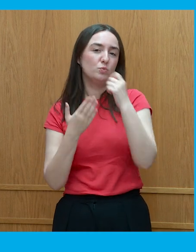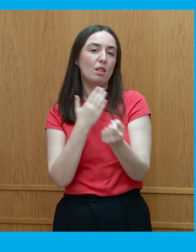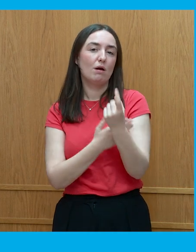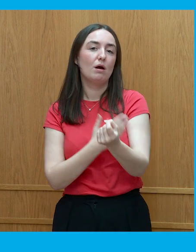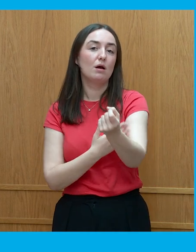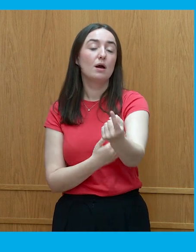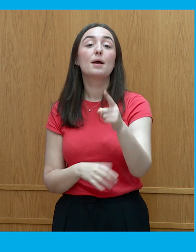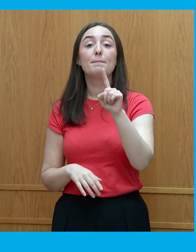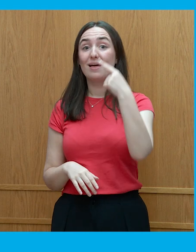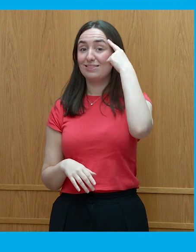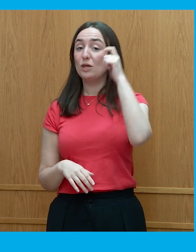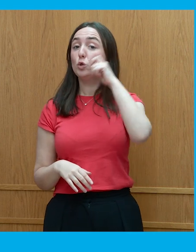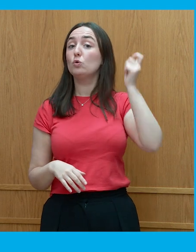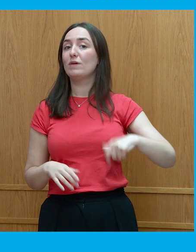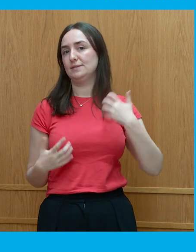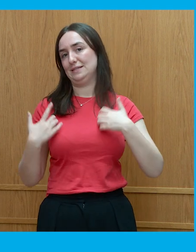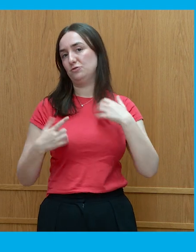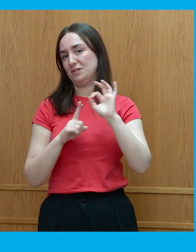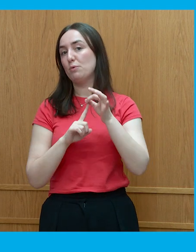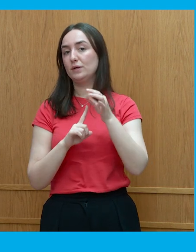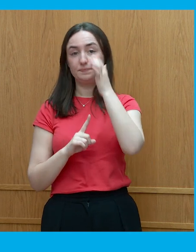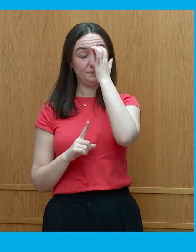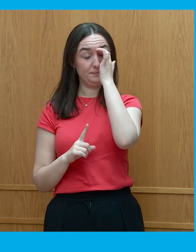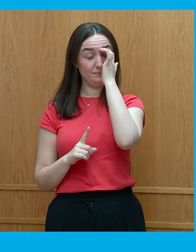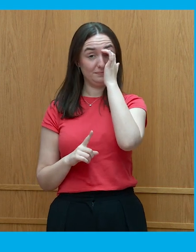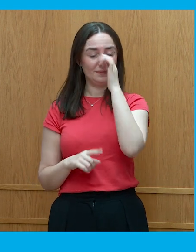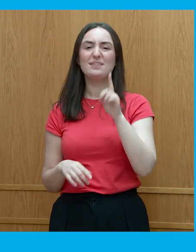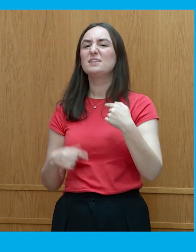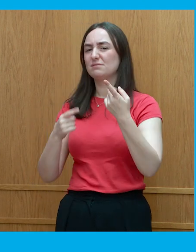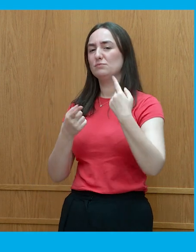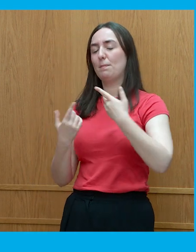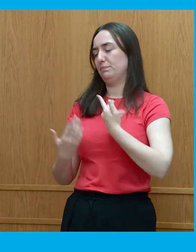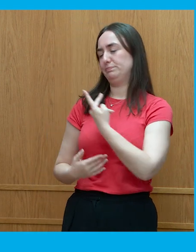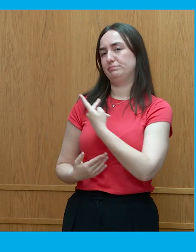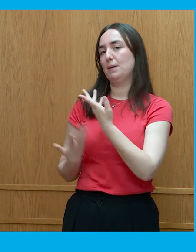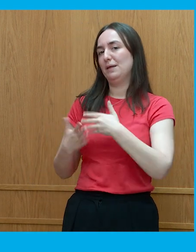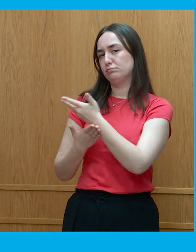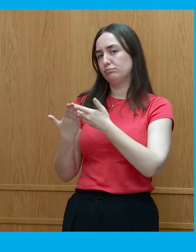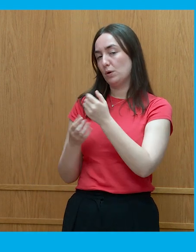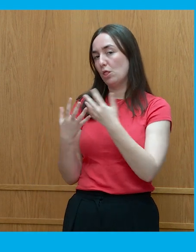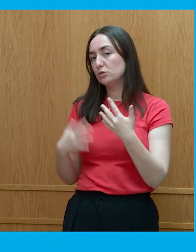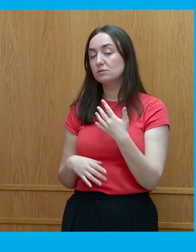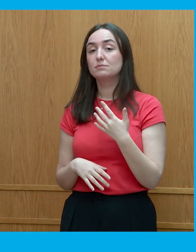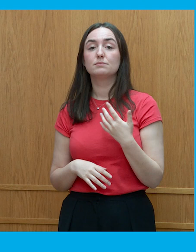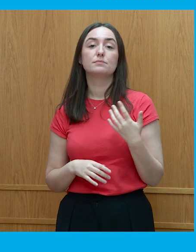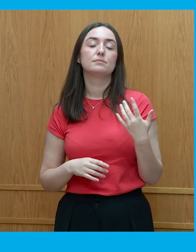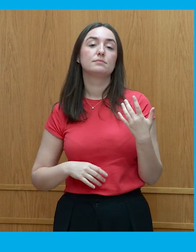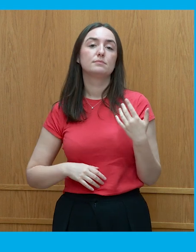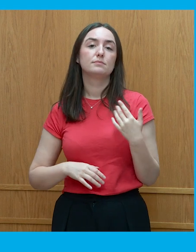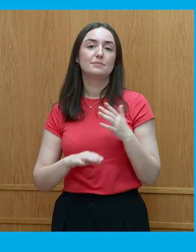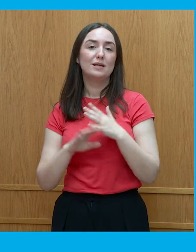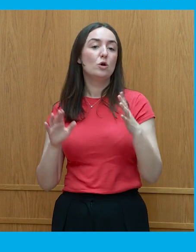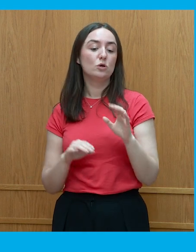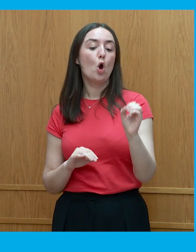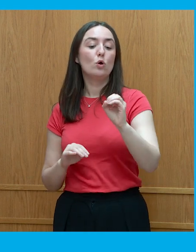I think Ukraine is a very interesting one. And this is something that Jason and I were talking about a lot, is what, maybe not an October surprise, but